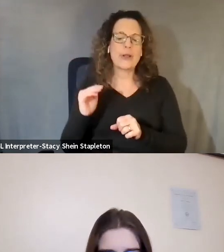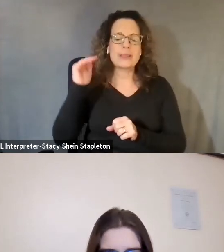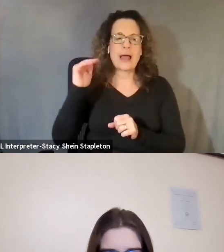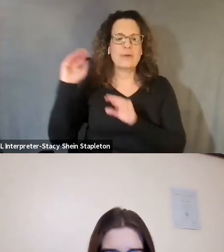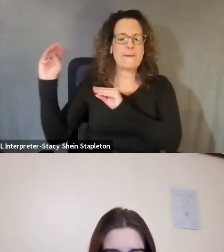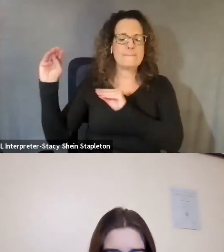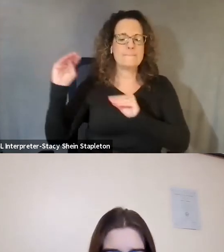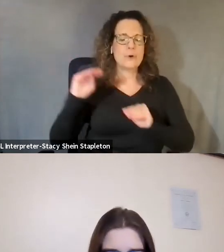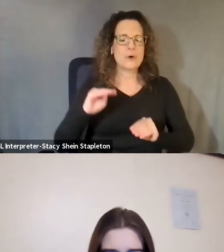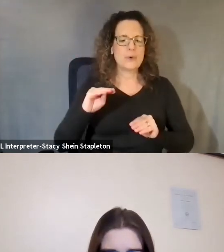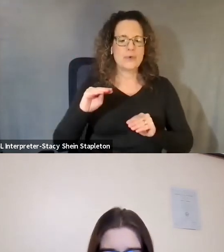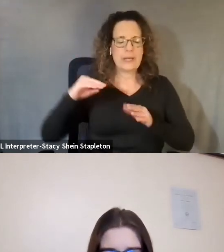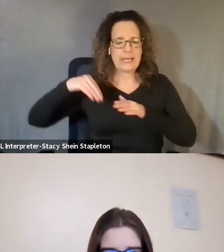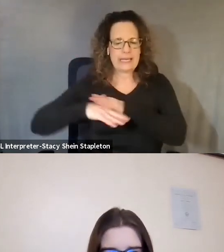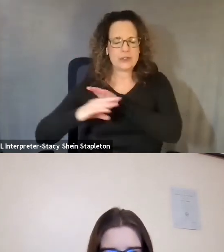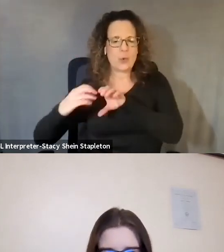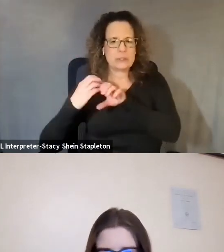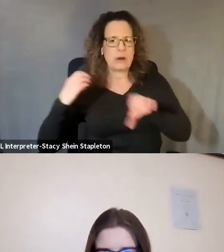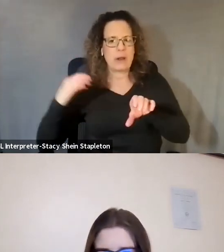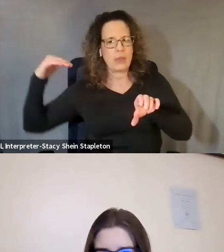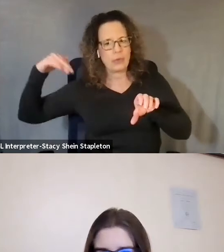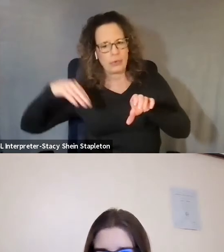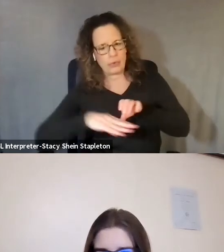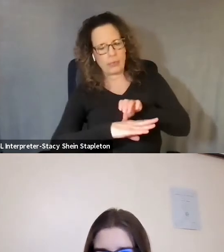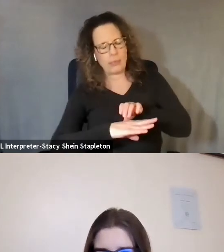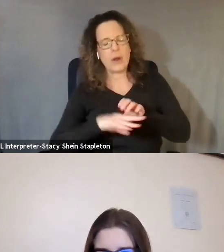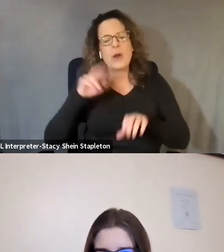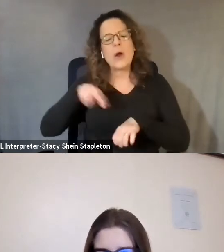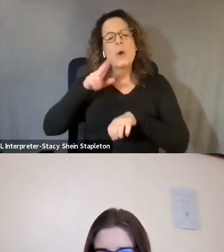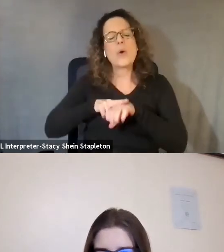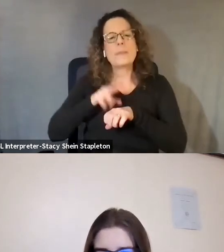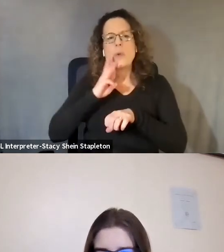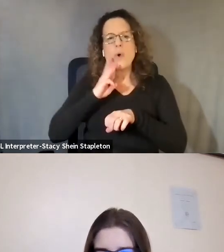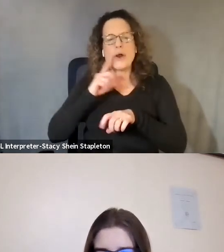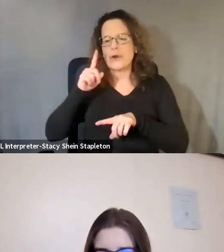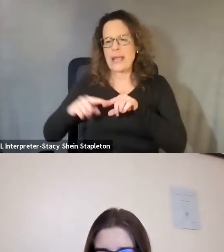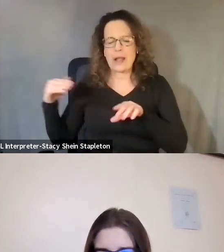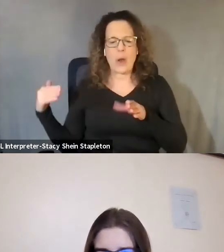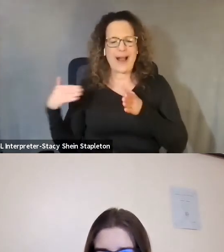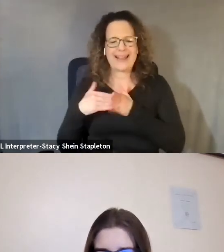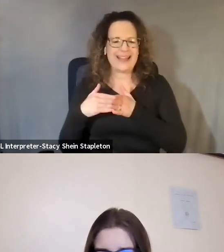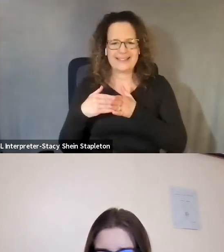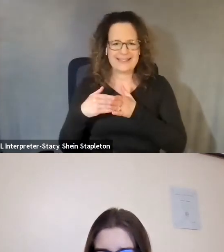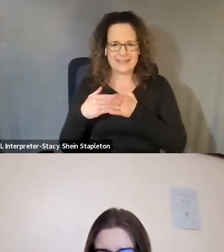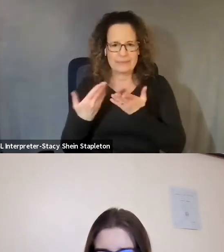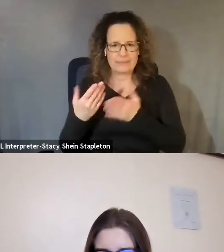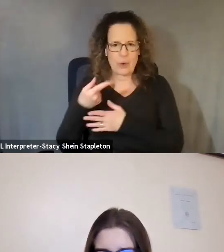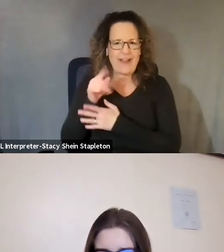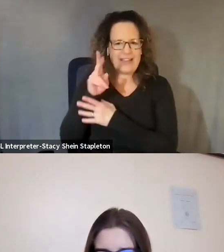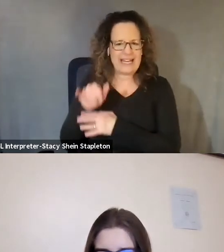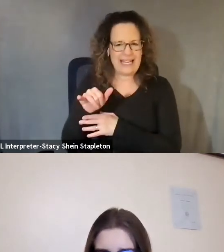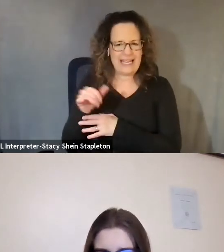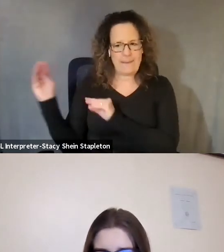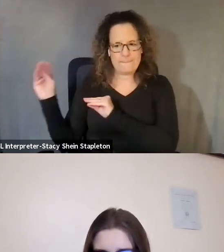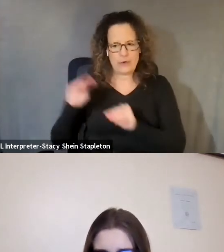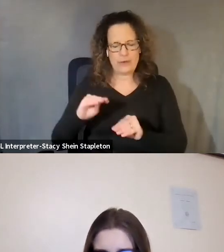move down into a tunnel. So usually the water is not able to go against gravity, obviously, and move into the Des